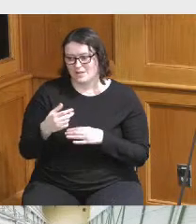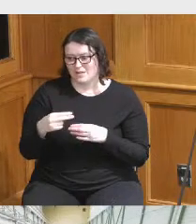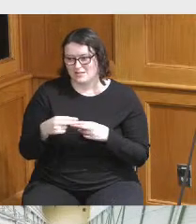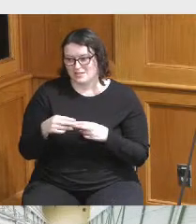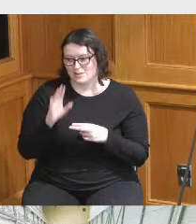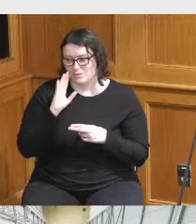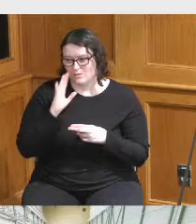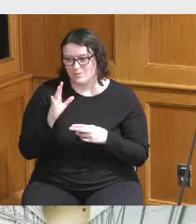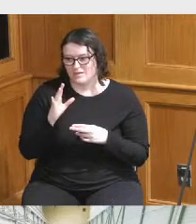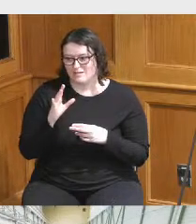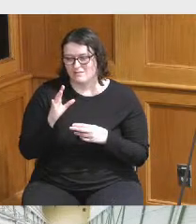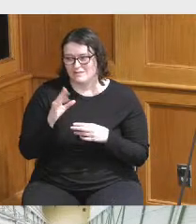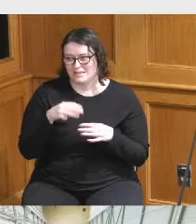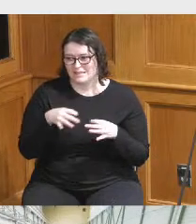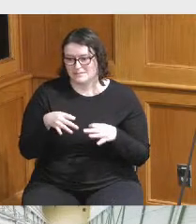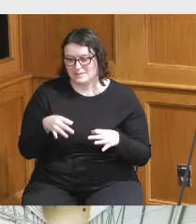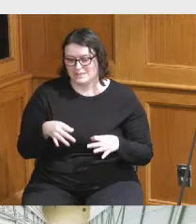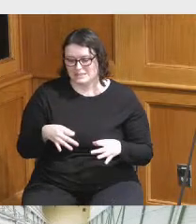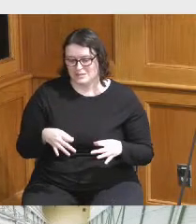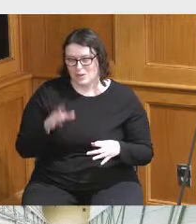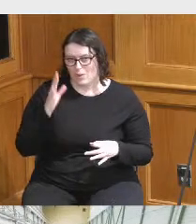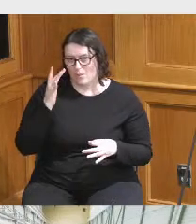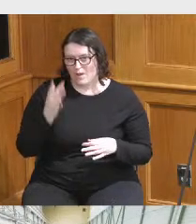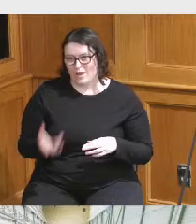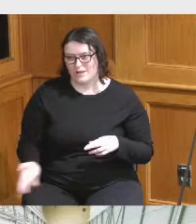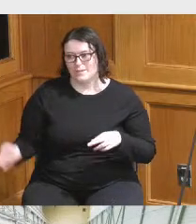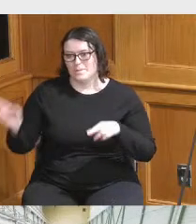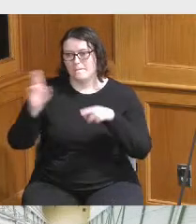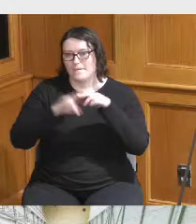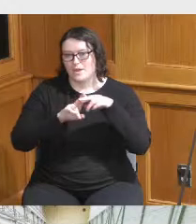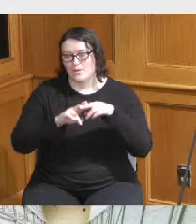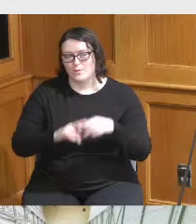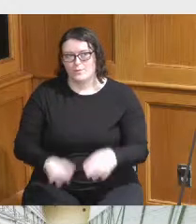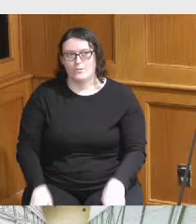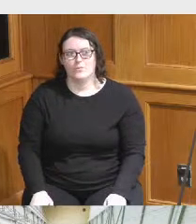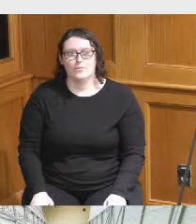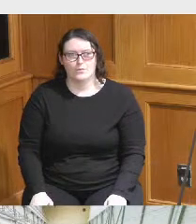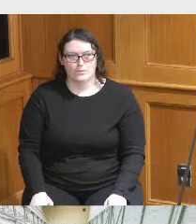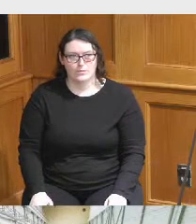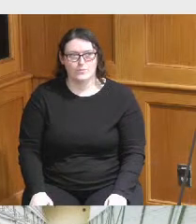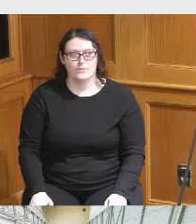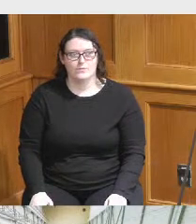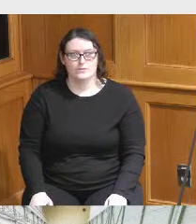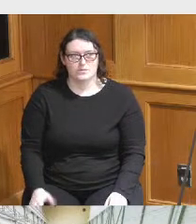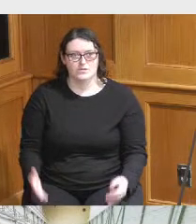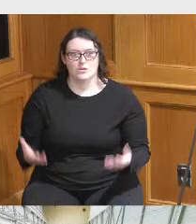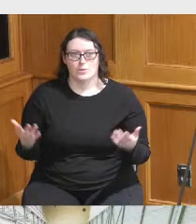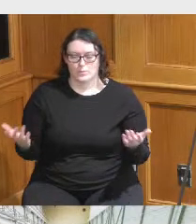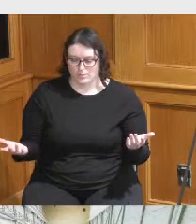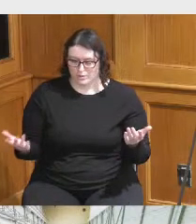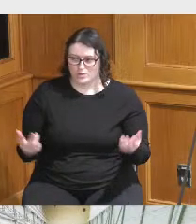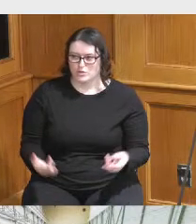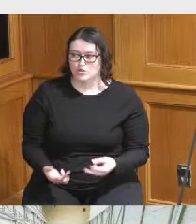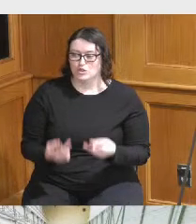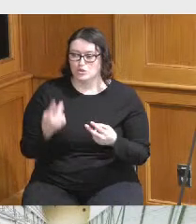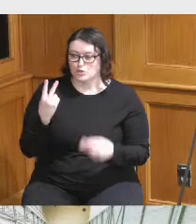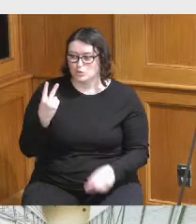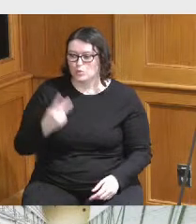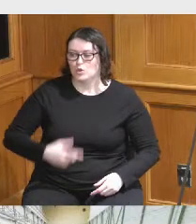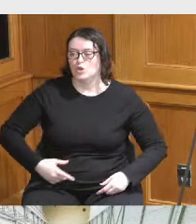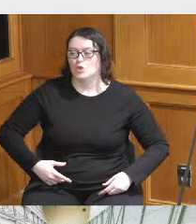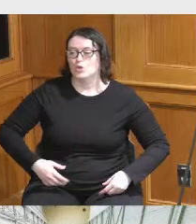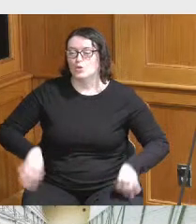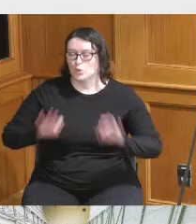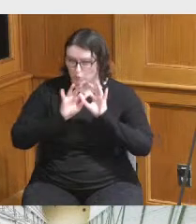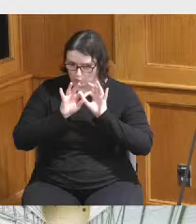explain why it's been such an increase for 2025. We're facing two major